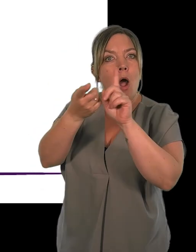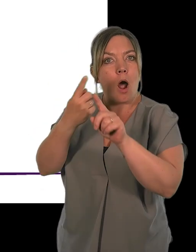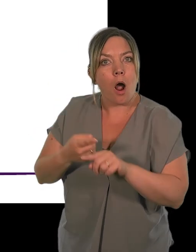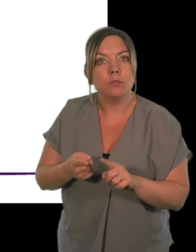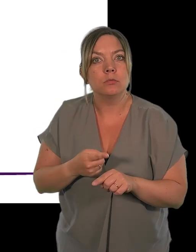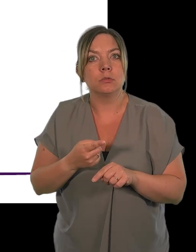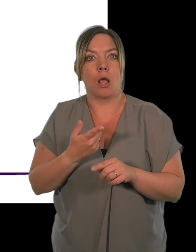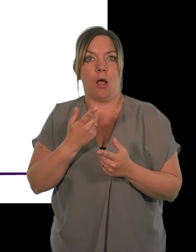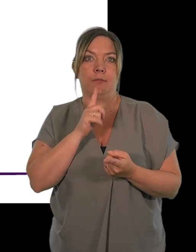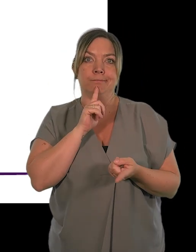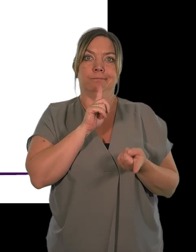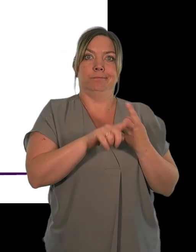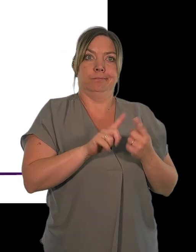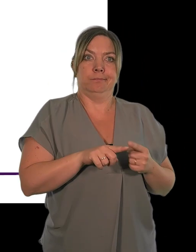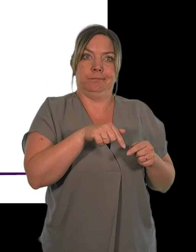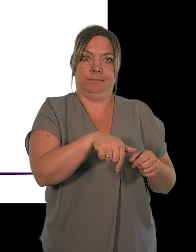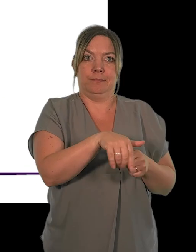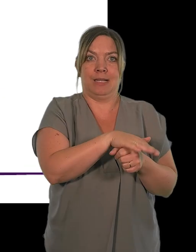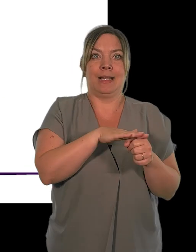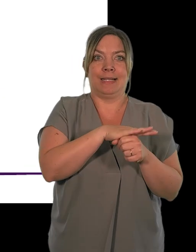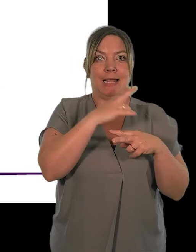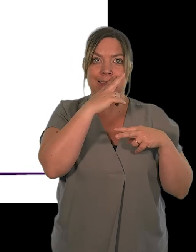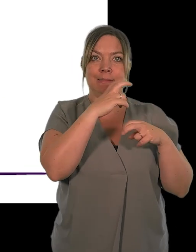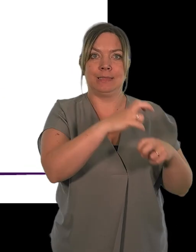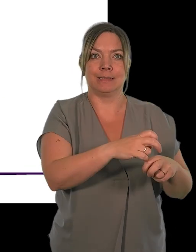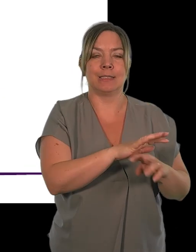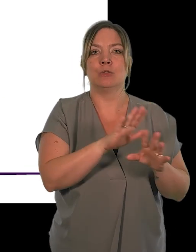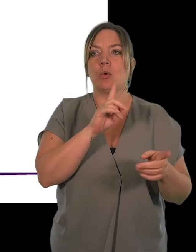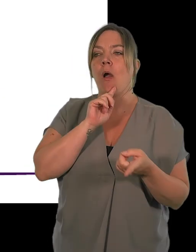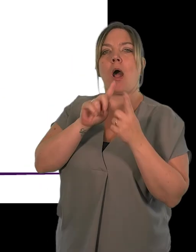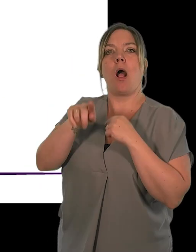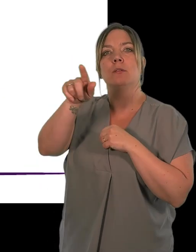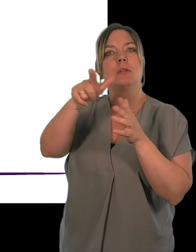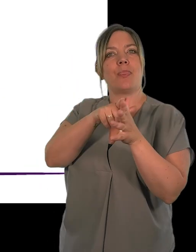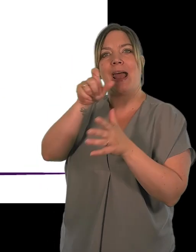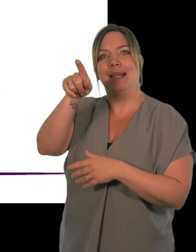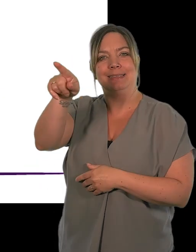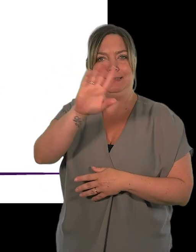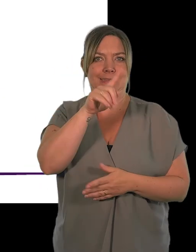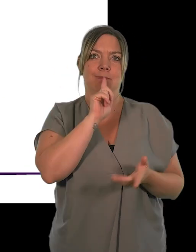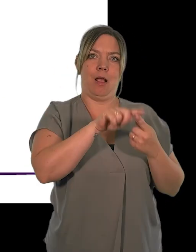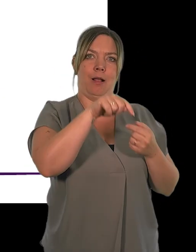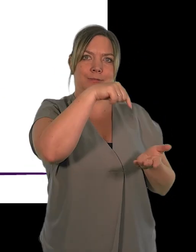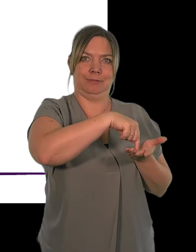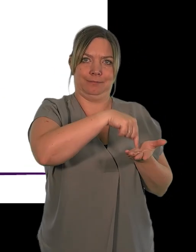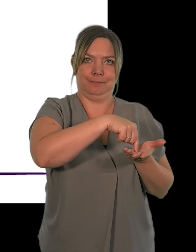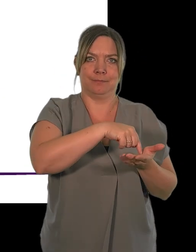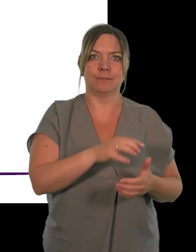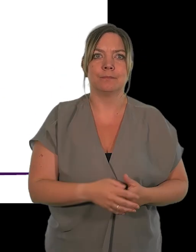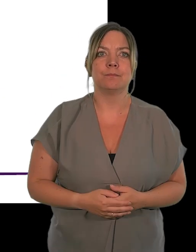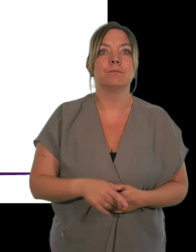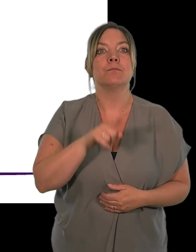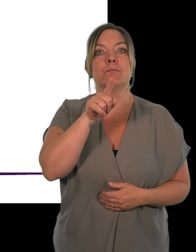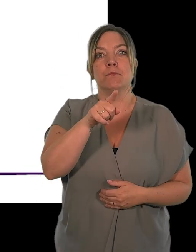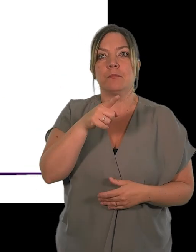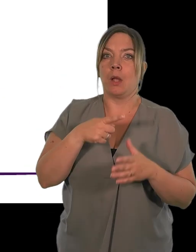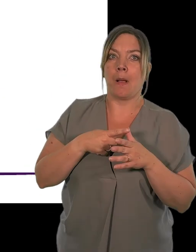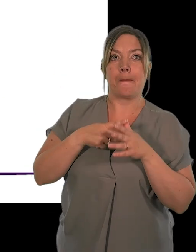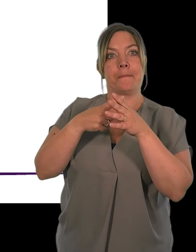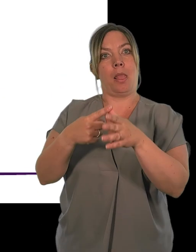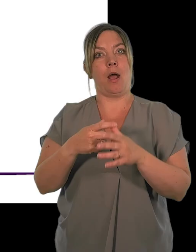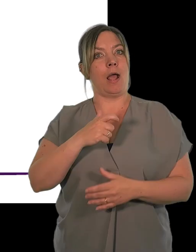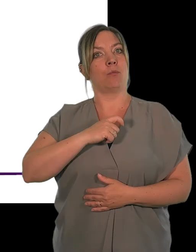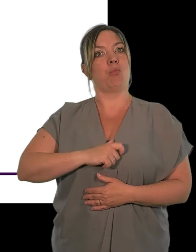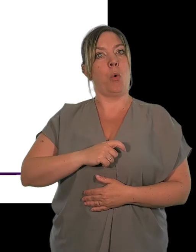study, not directly to the ACs. You are applying for a role as a people